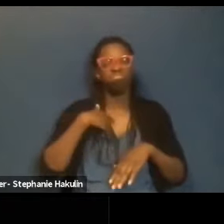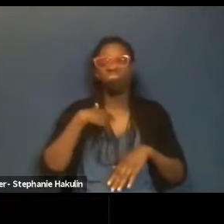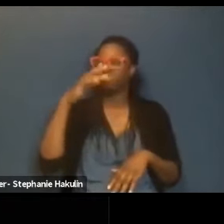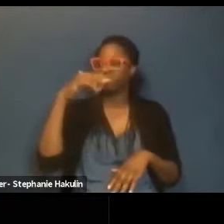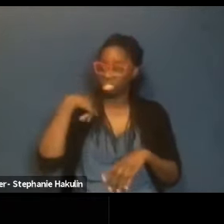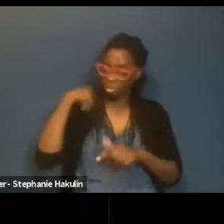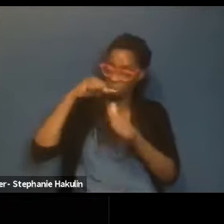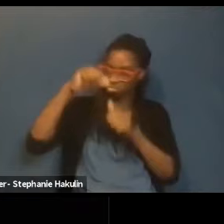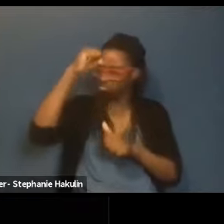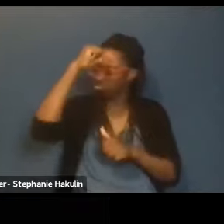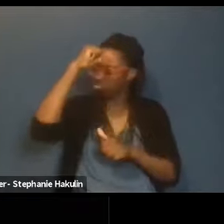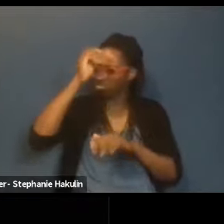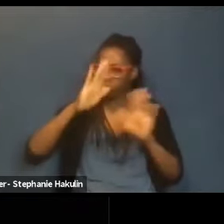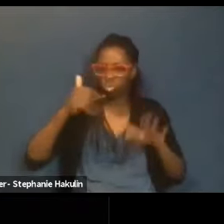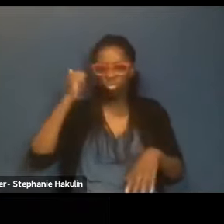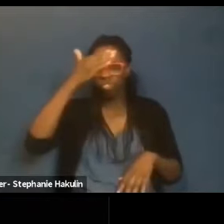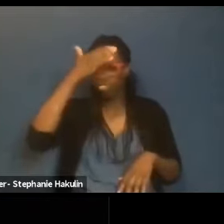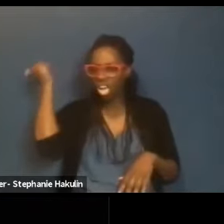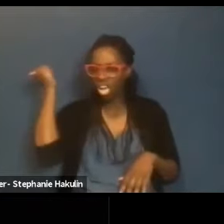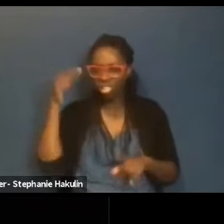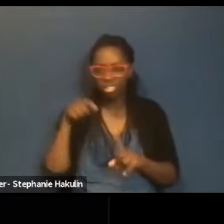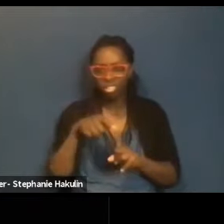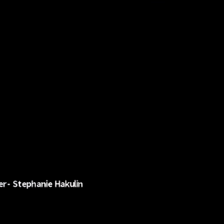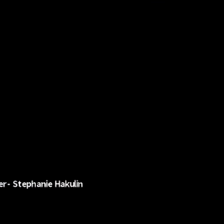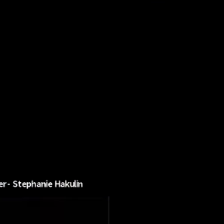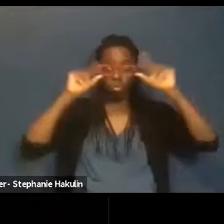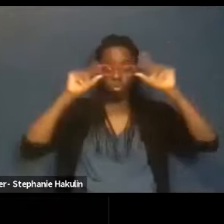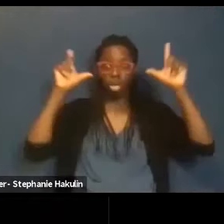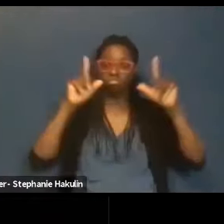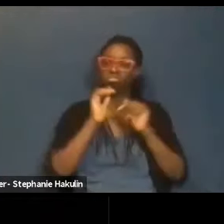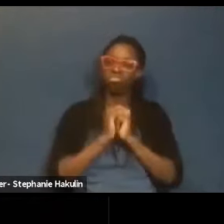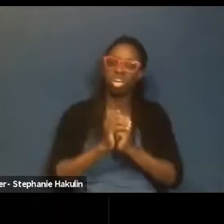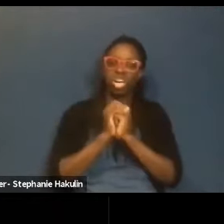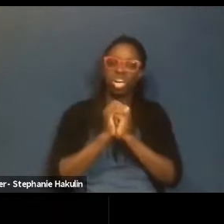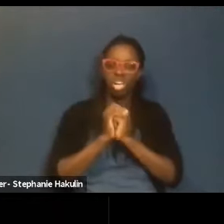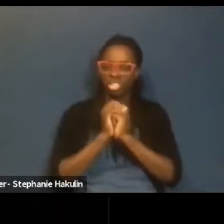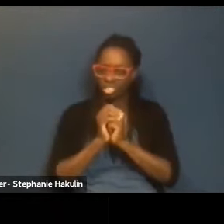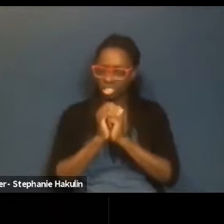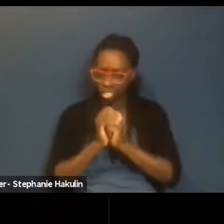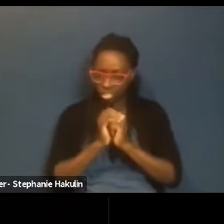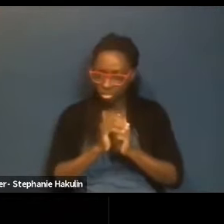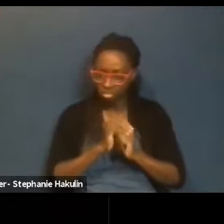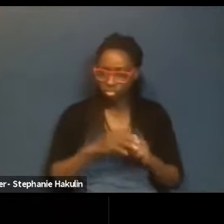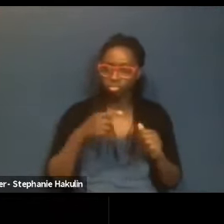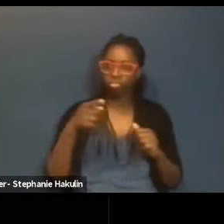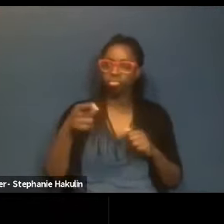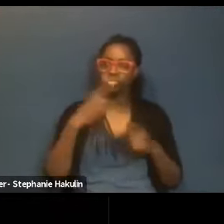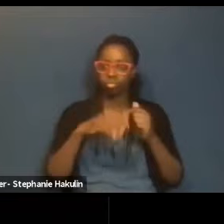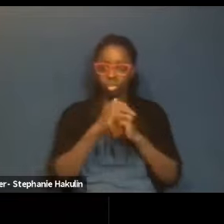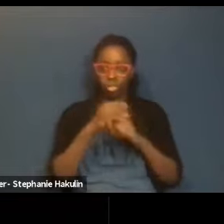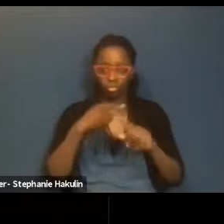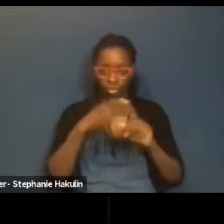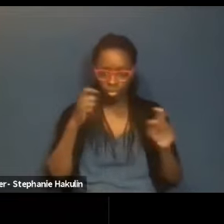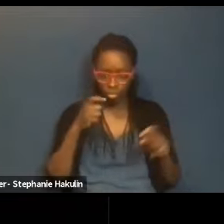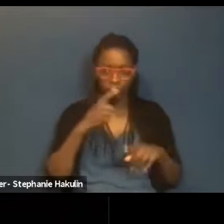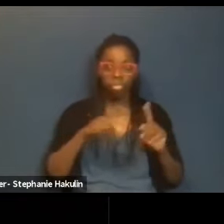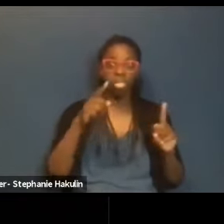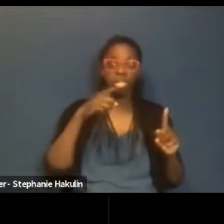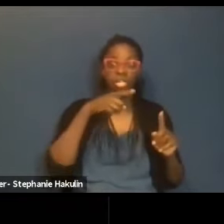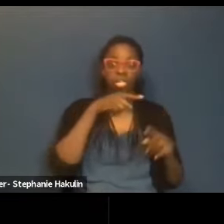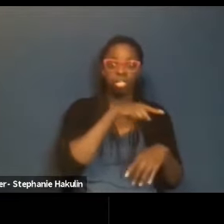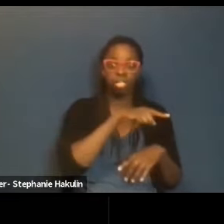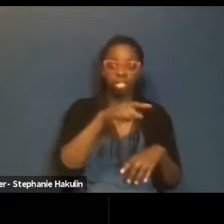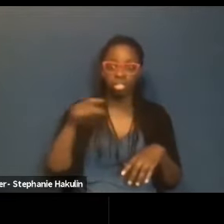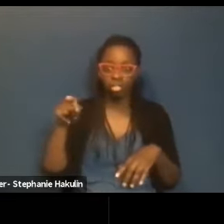people wake in prayer. We pray for the blood. We pray for deserving. Bismillahirrahmanirrahim. 2020, India